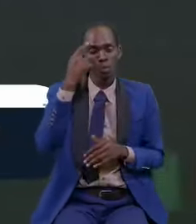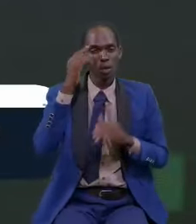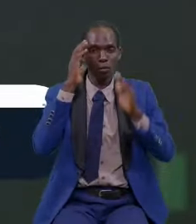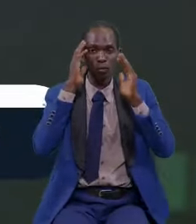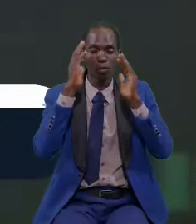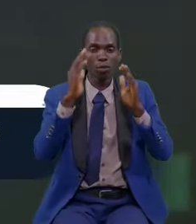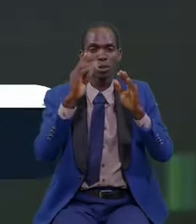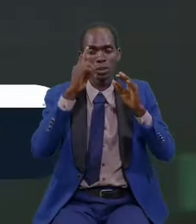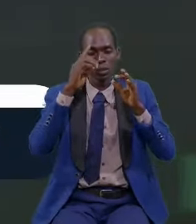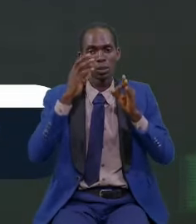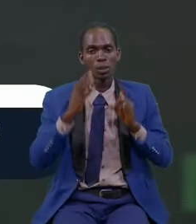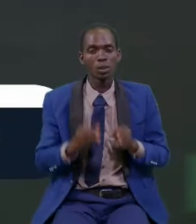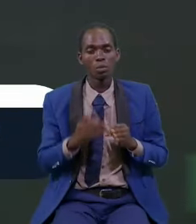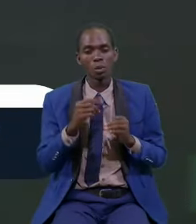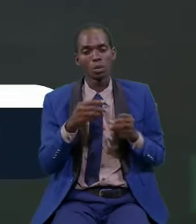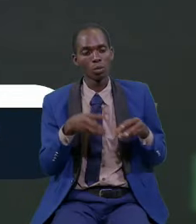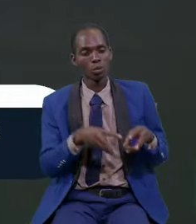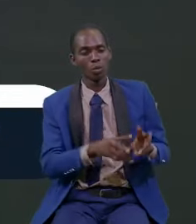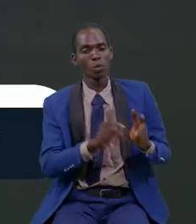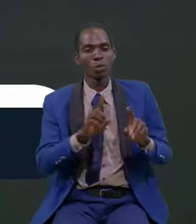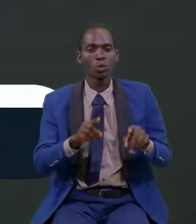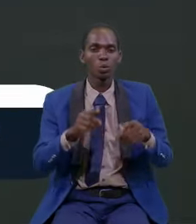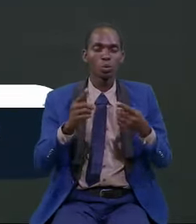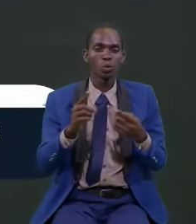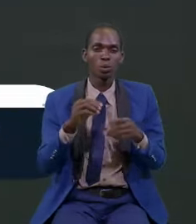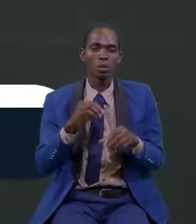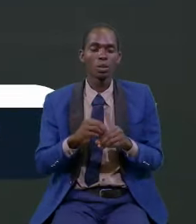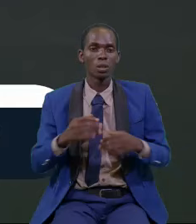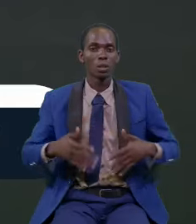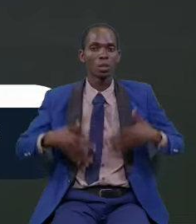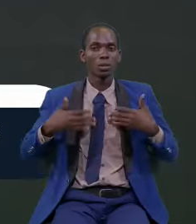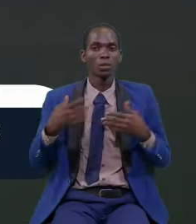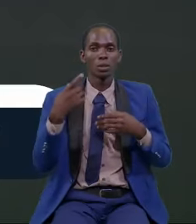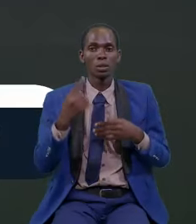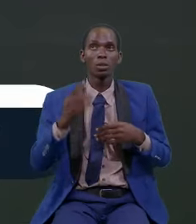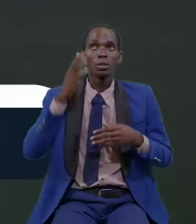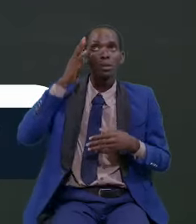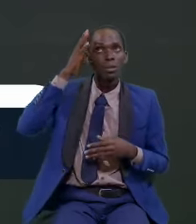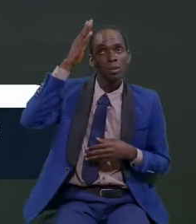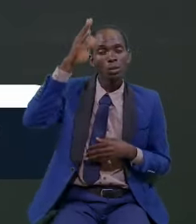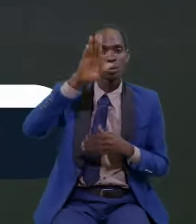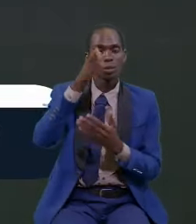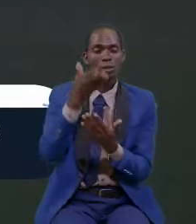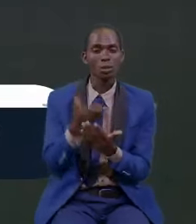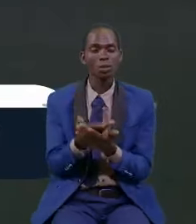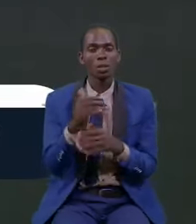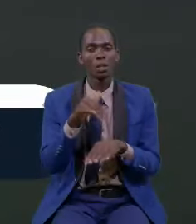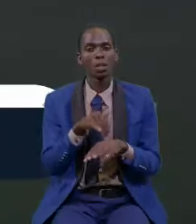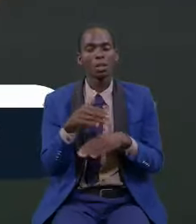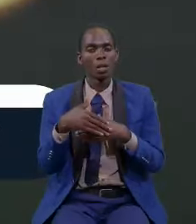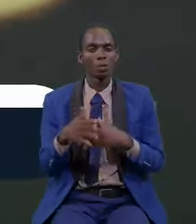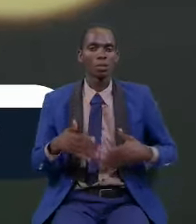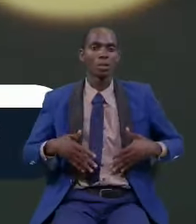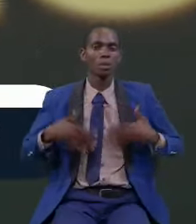the direction you go in life, the destiny you get to after life. There is the